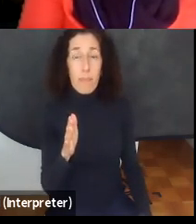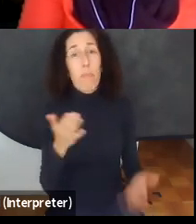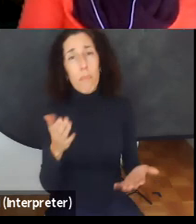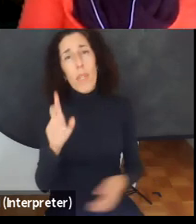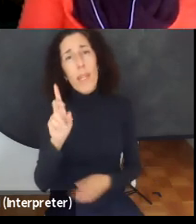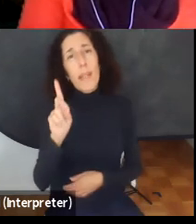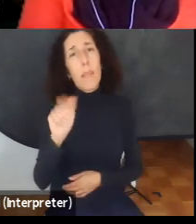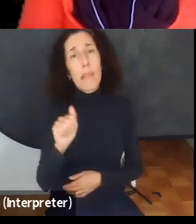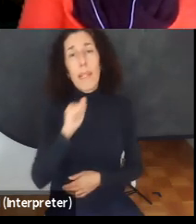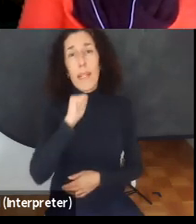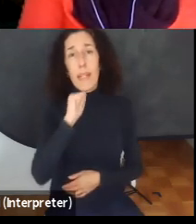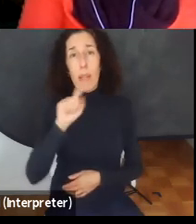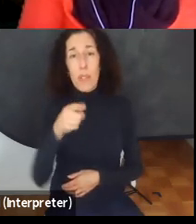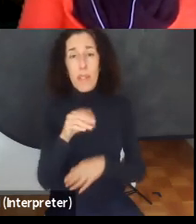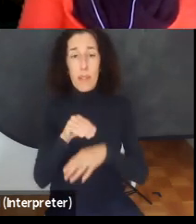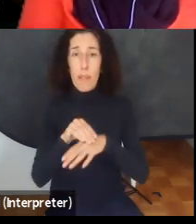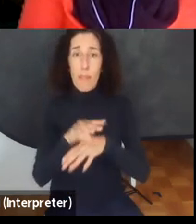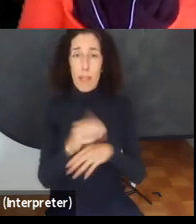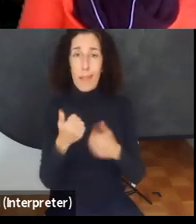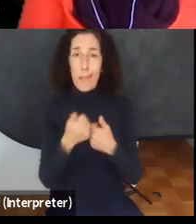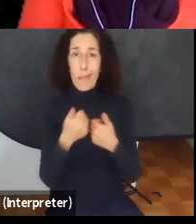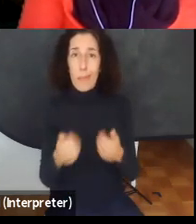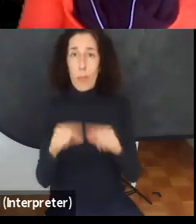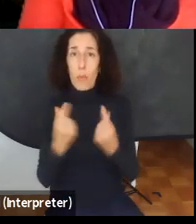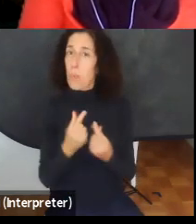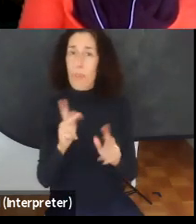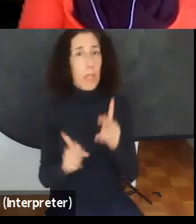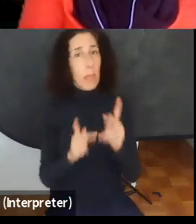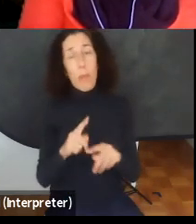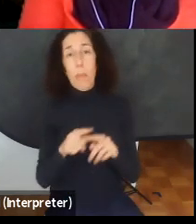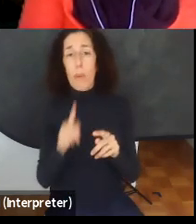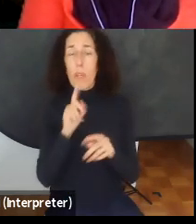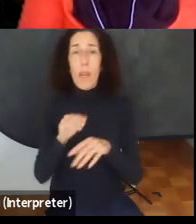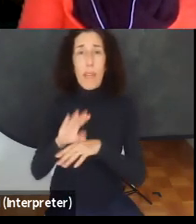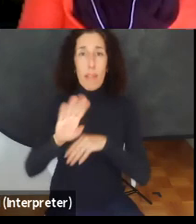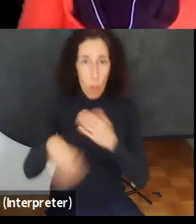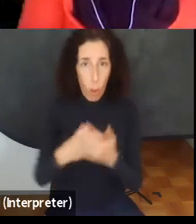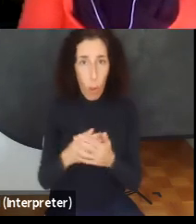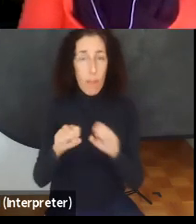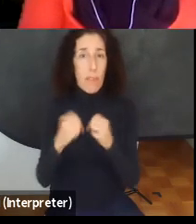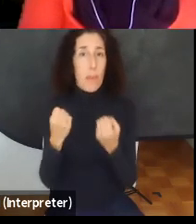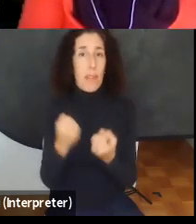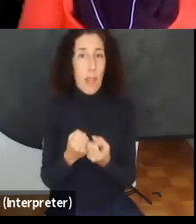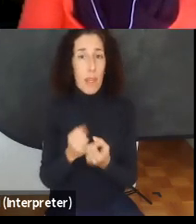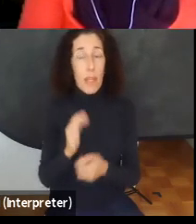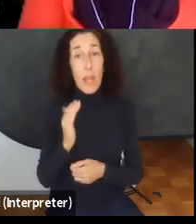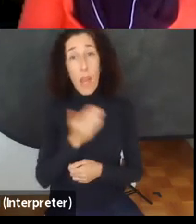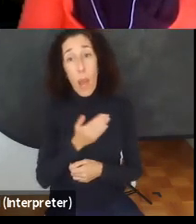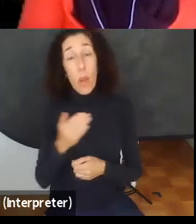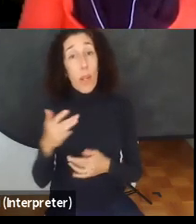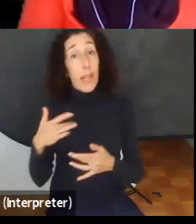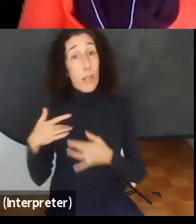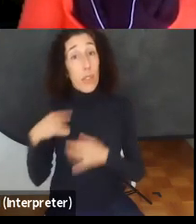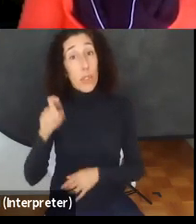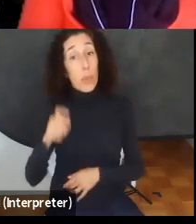disability doesn't just affect the separate group of people, but it affects all of society. And our issues are just as important as